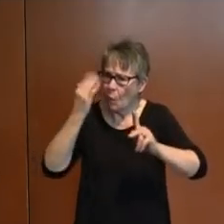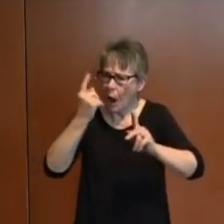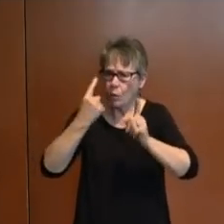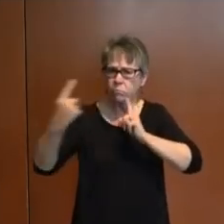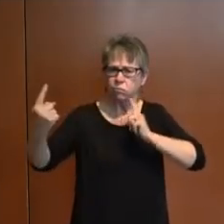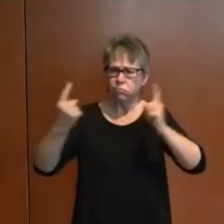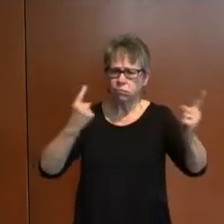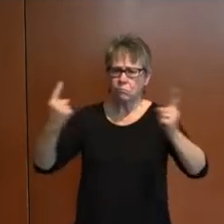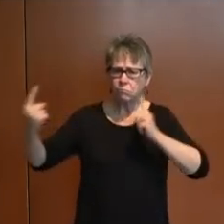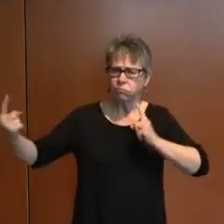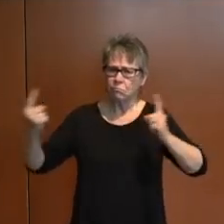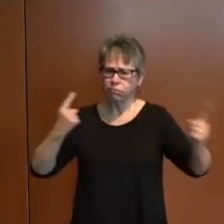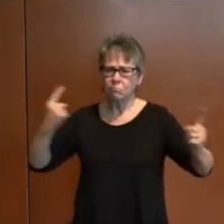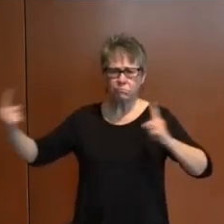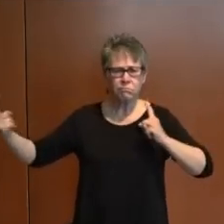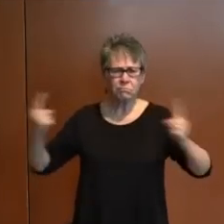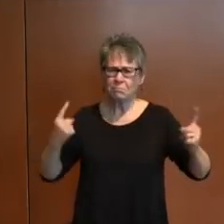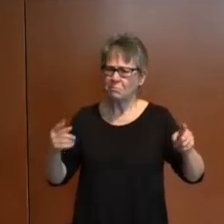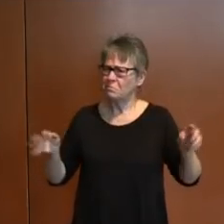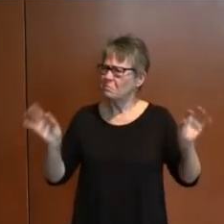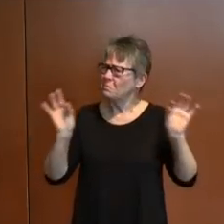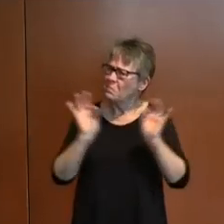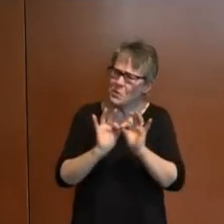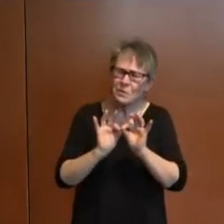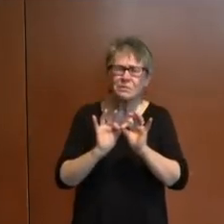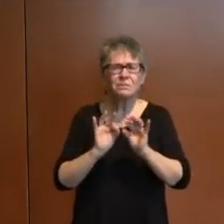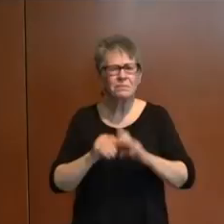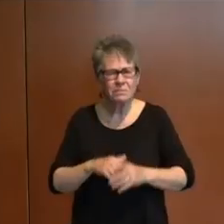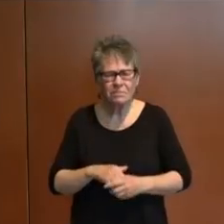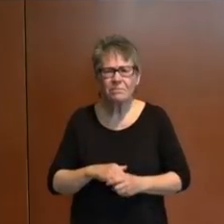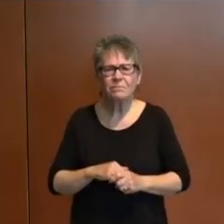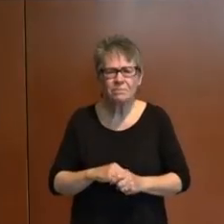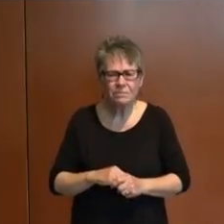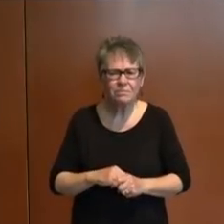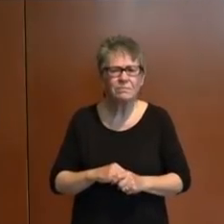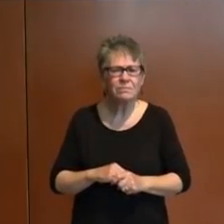Thank you. Judy, thank you.